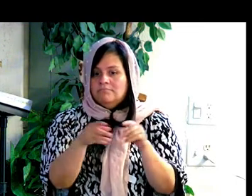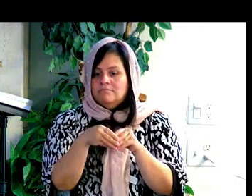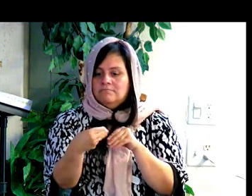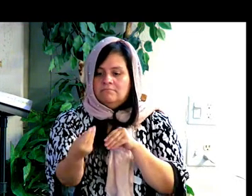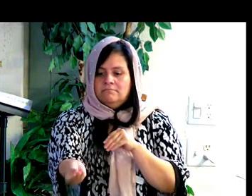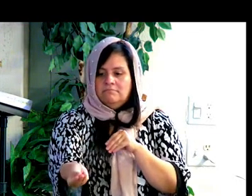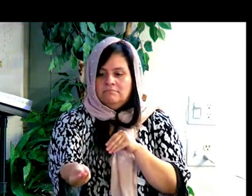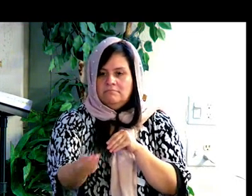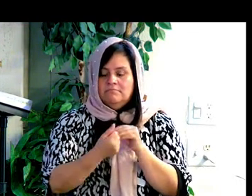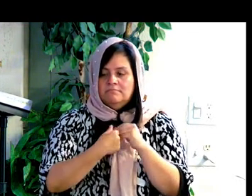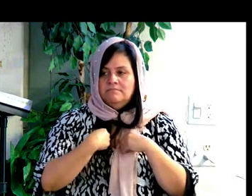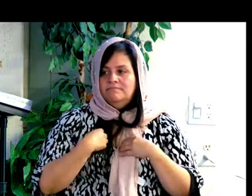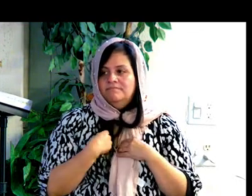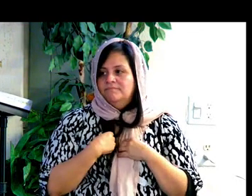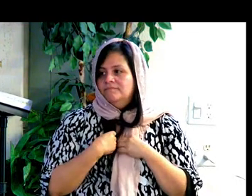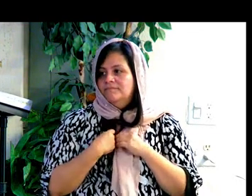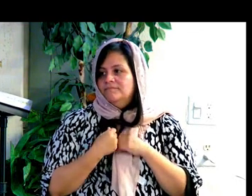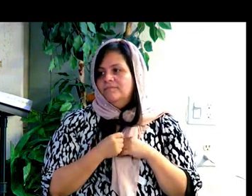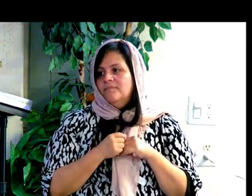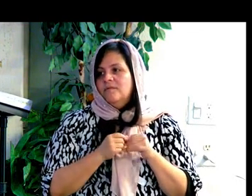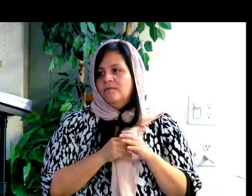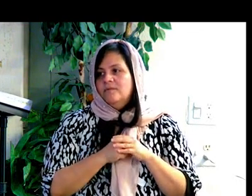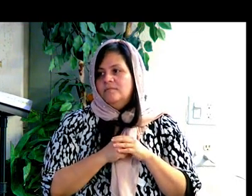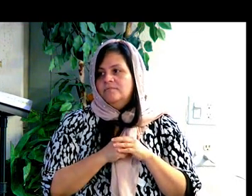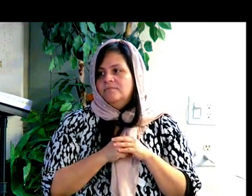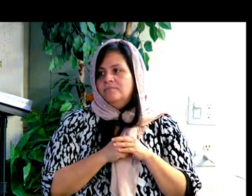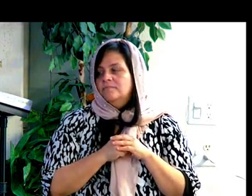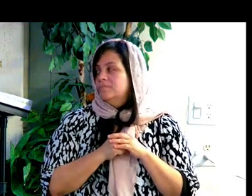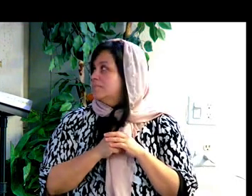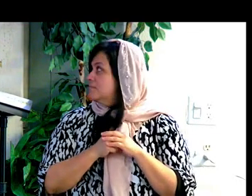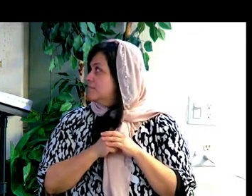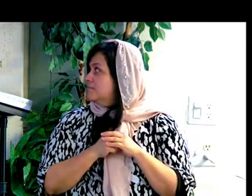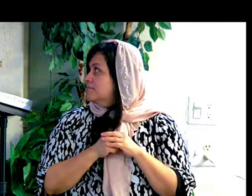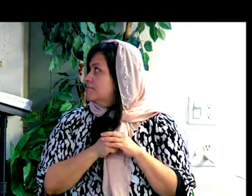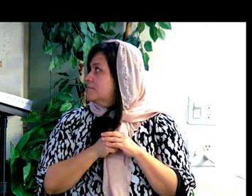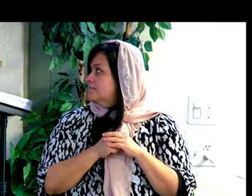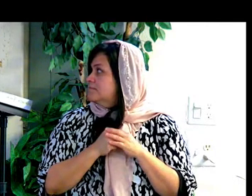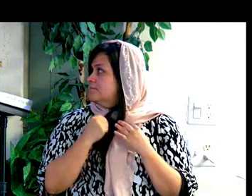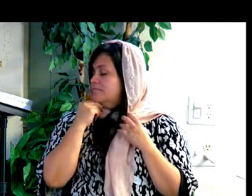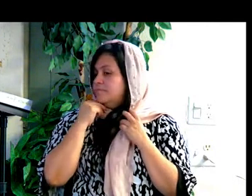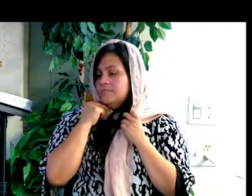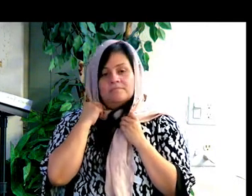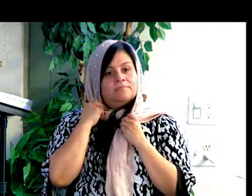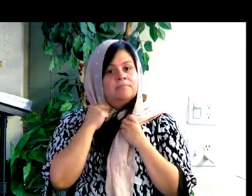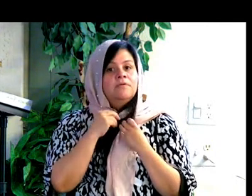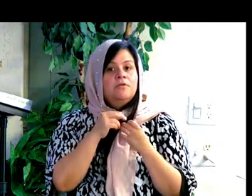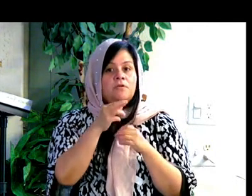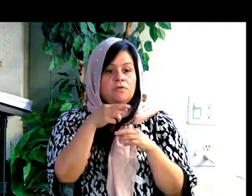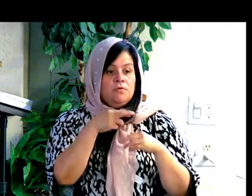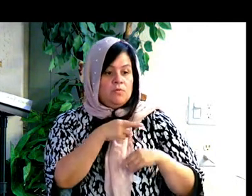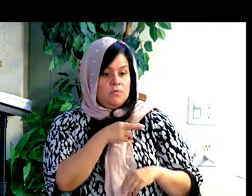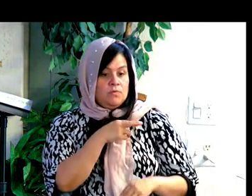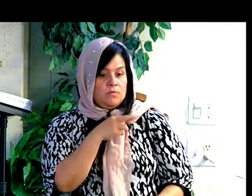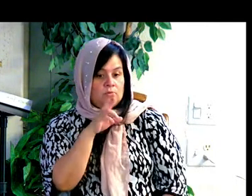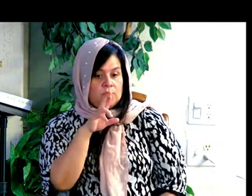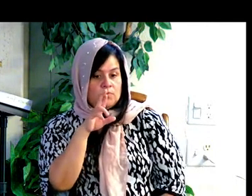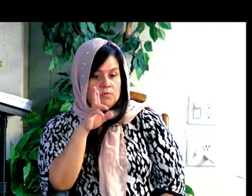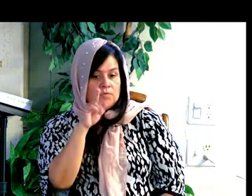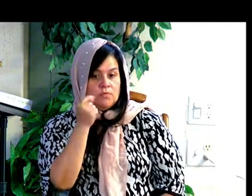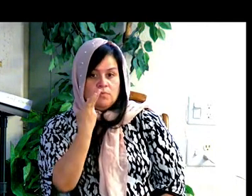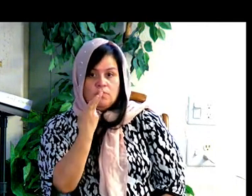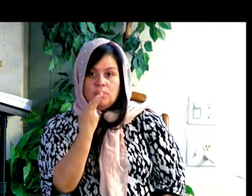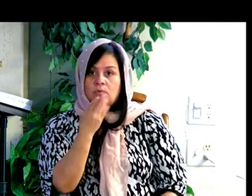Torah. El regalo de la Torah. And so, the book of Ruth is read at Shavuot. It's one of the books that's read at